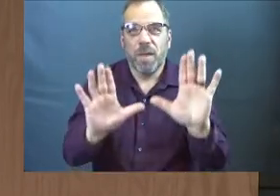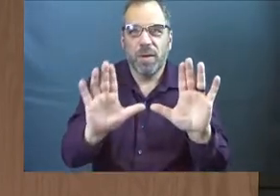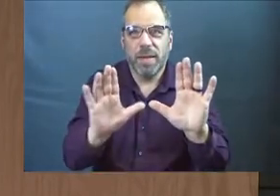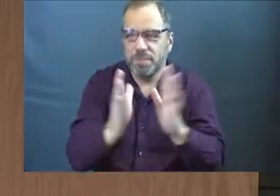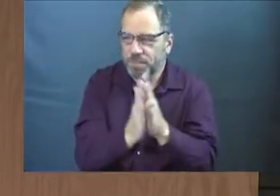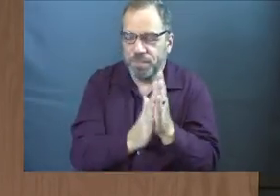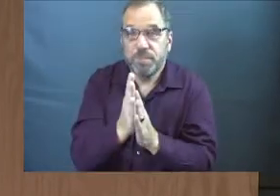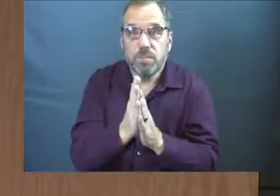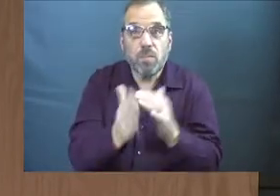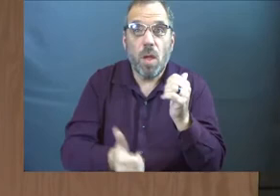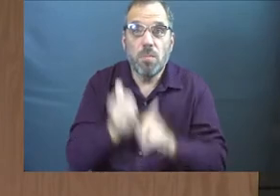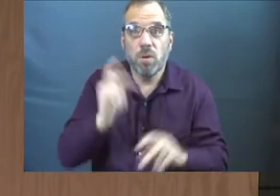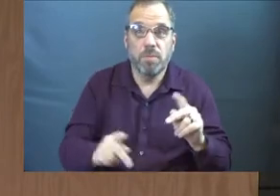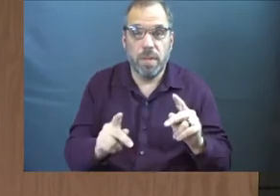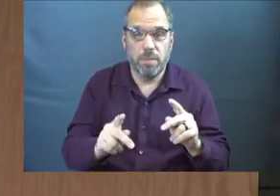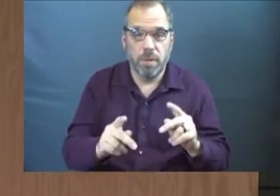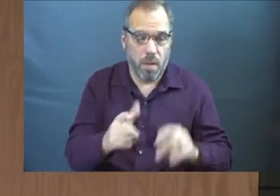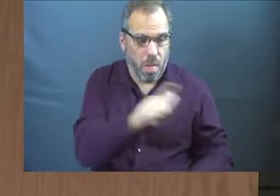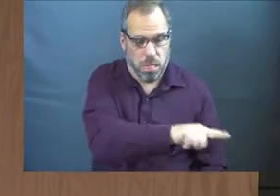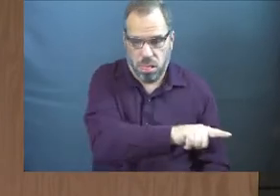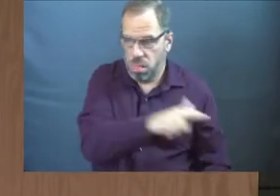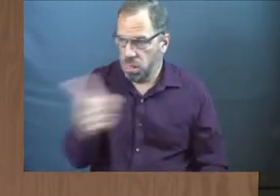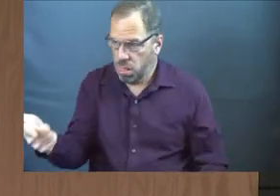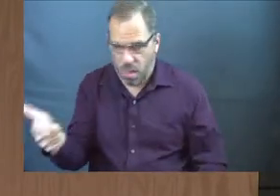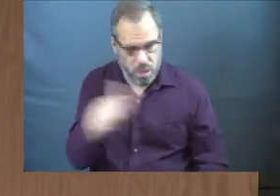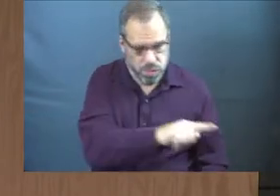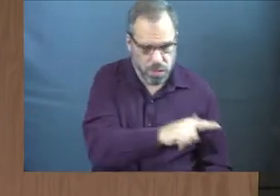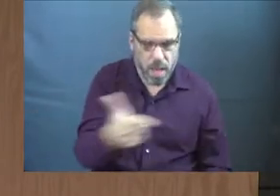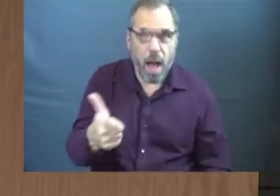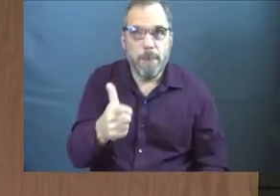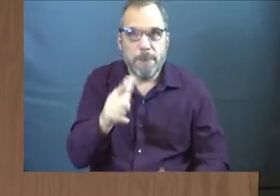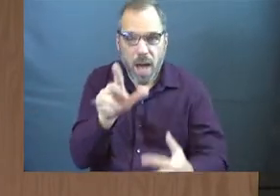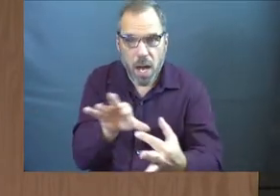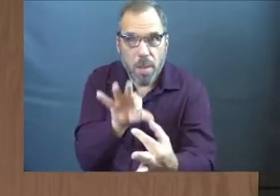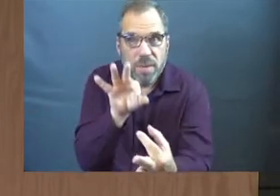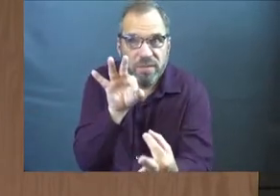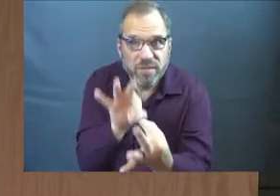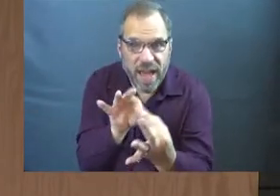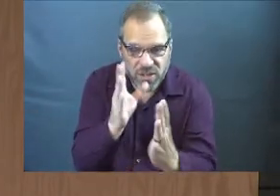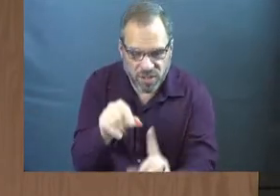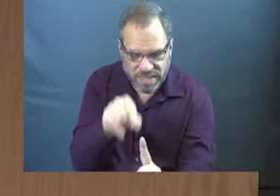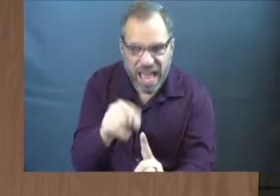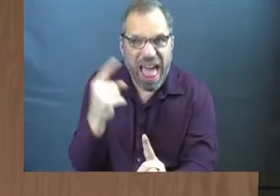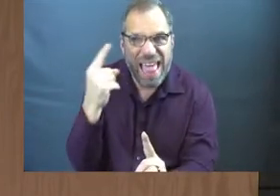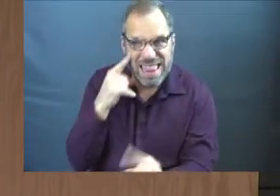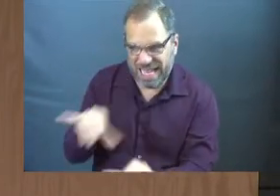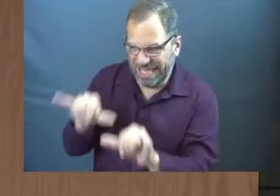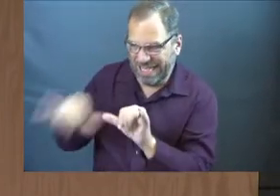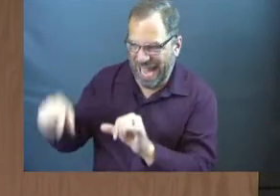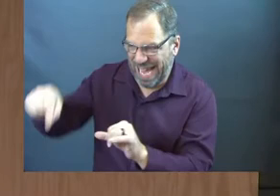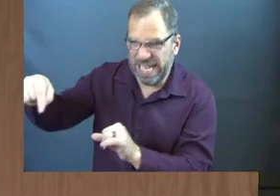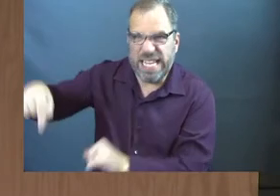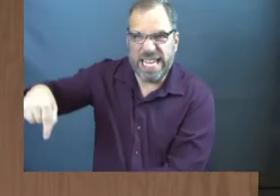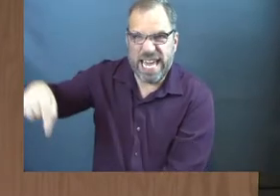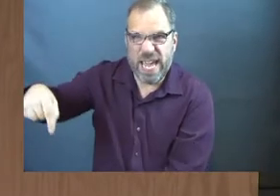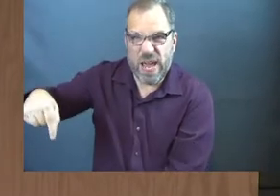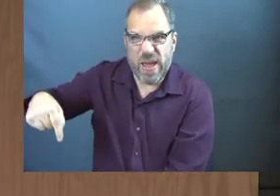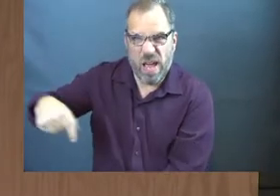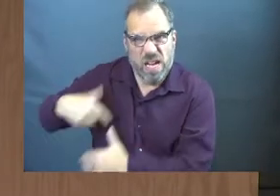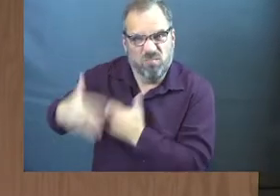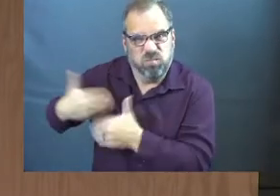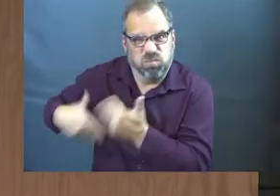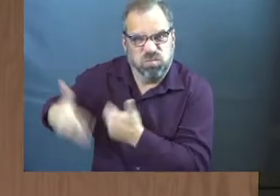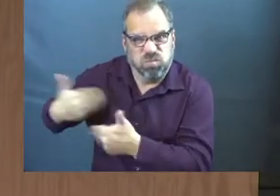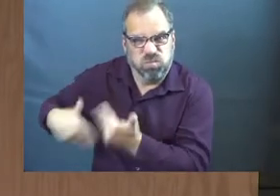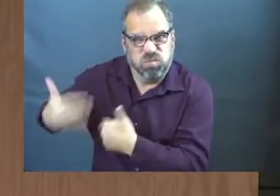He says, here's the thing. Most people shift in and out of those different gears, but a perfectionist thinks they have to stay in the super me gear at